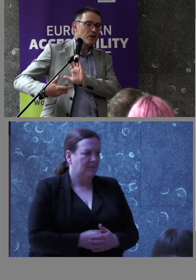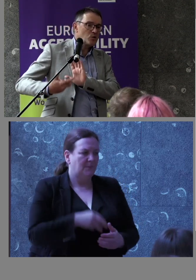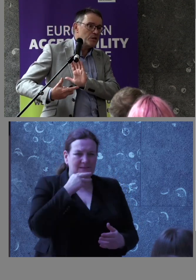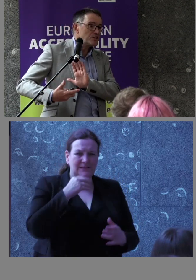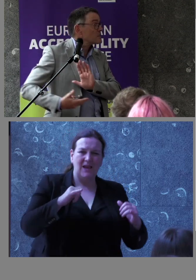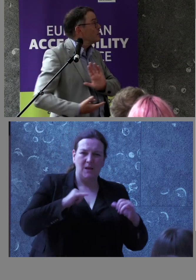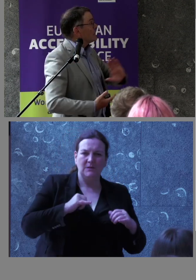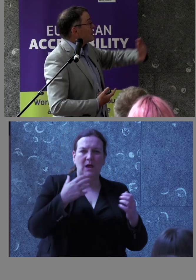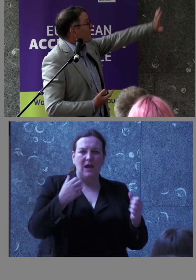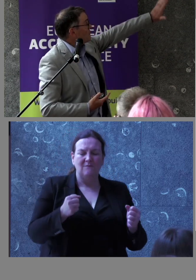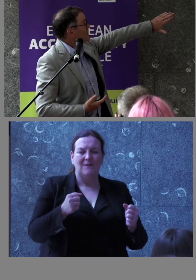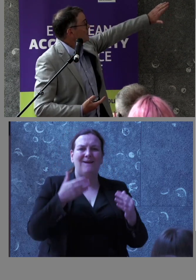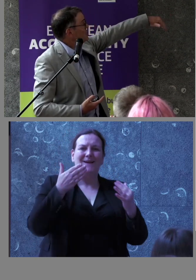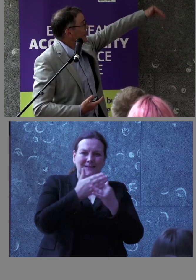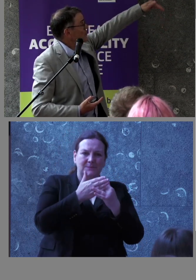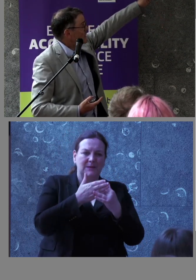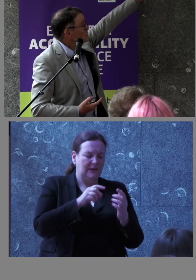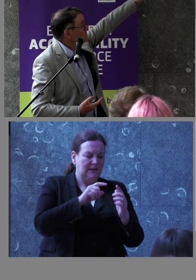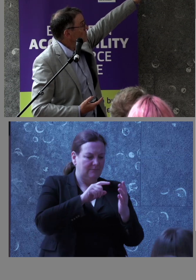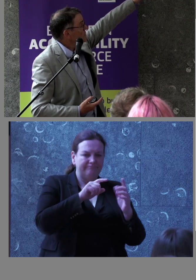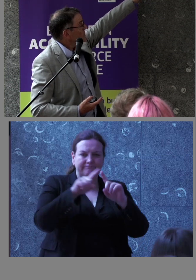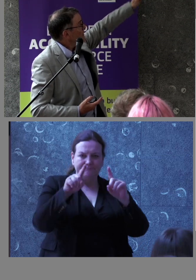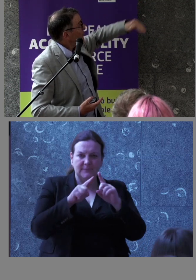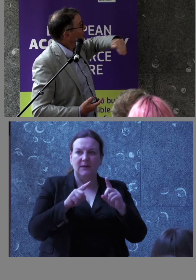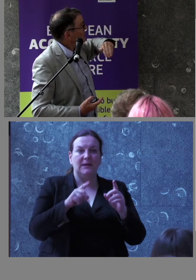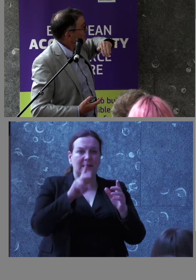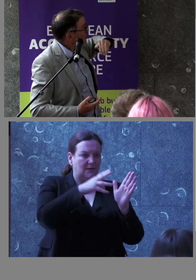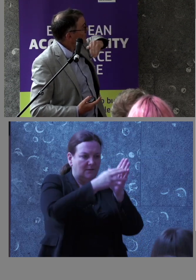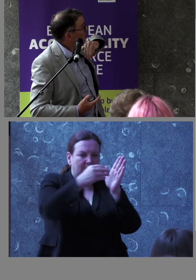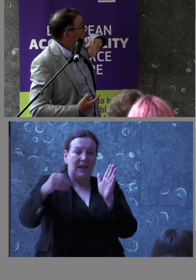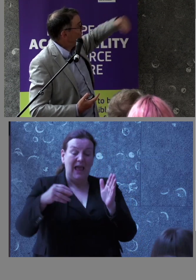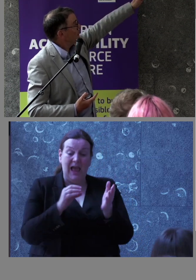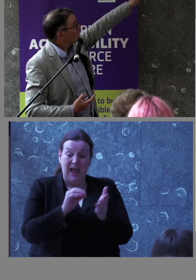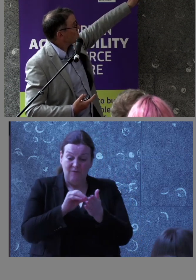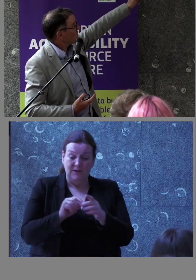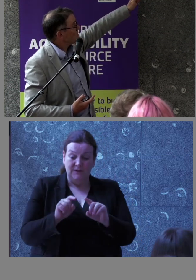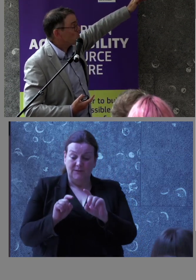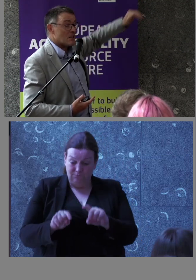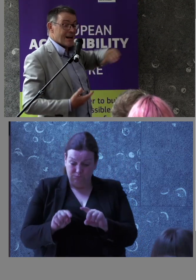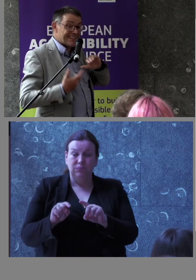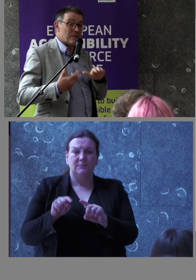typography. We standardize all of that, and you get one look and feel then across your systems. And it